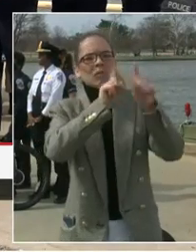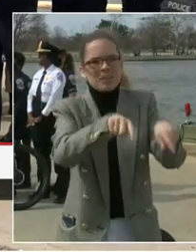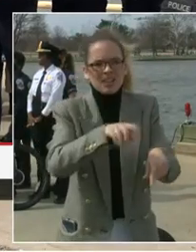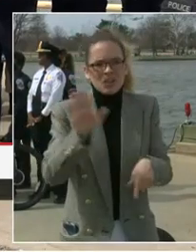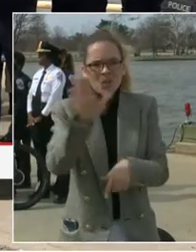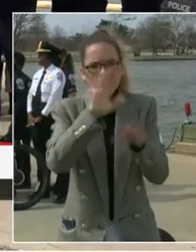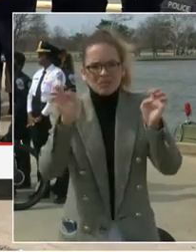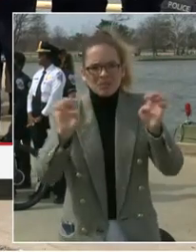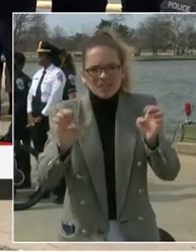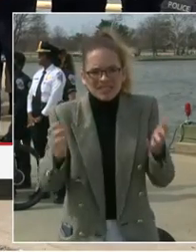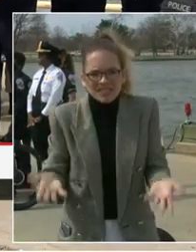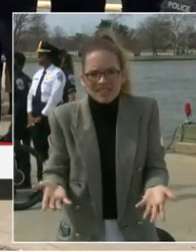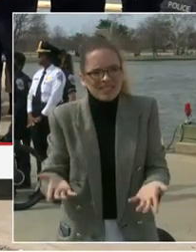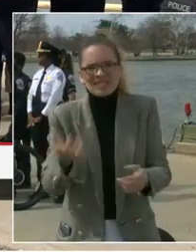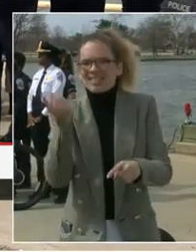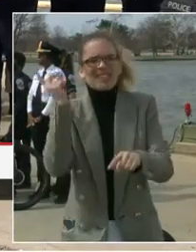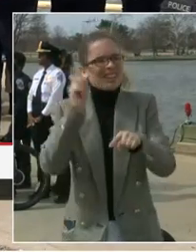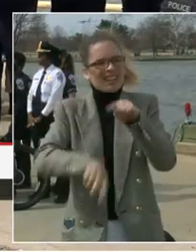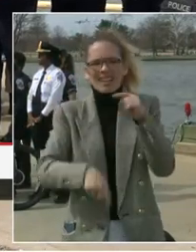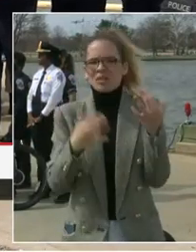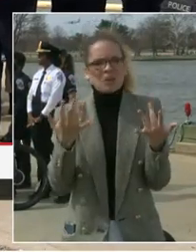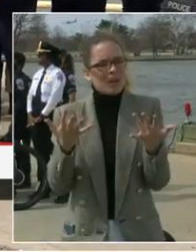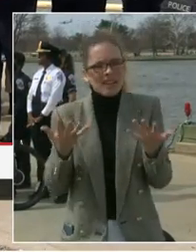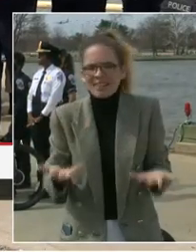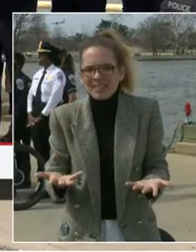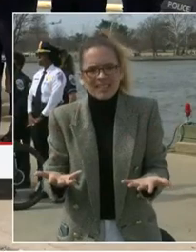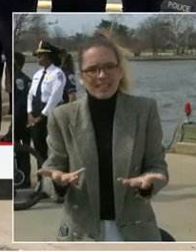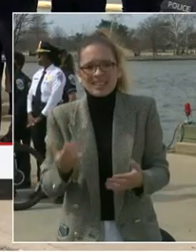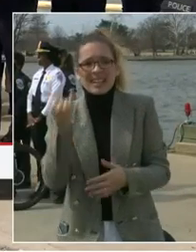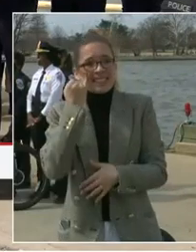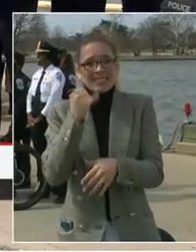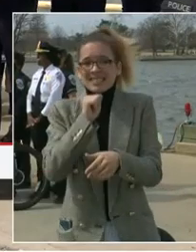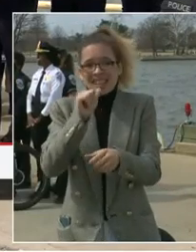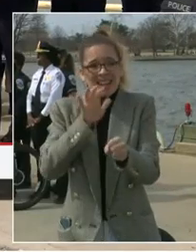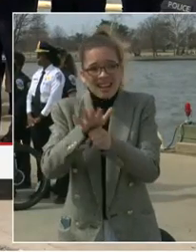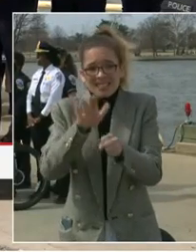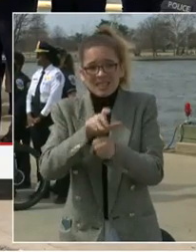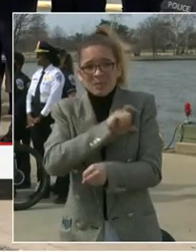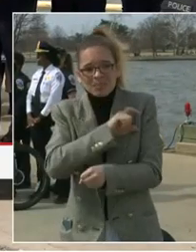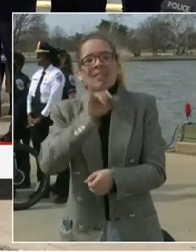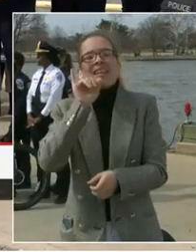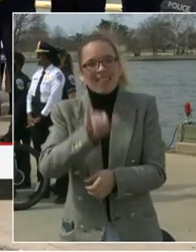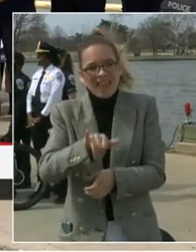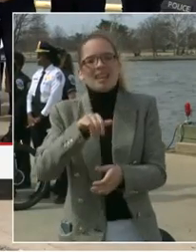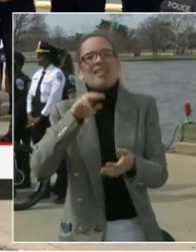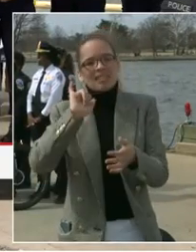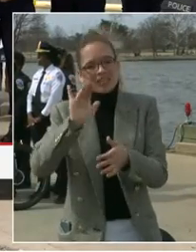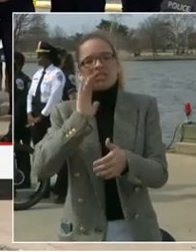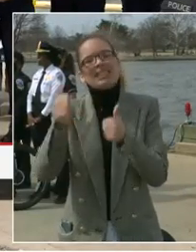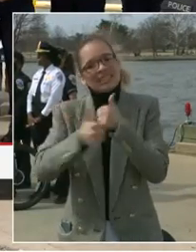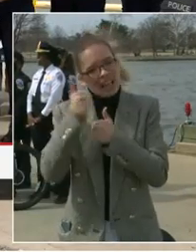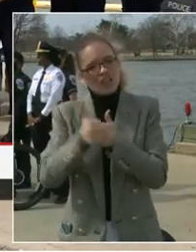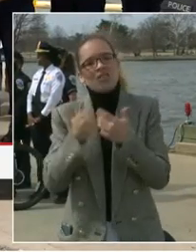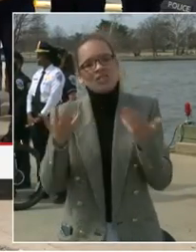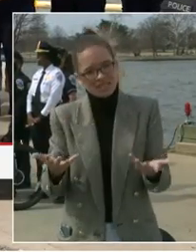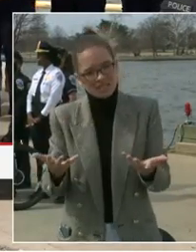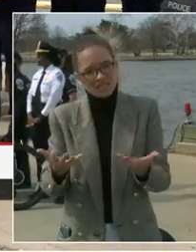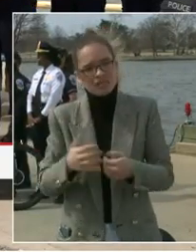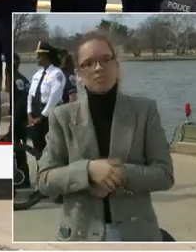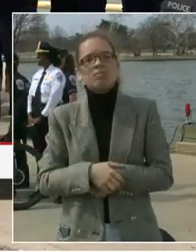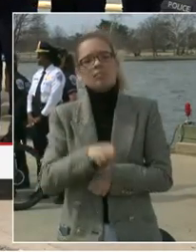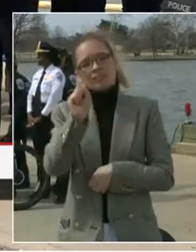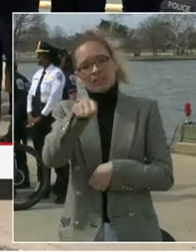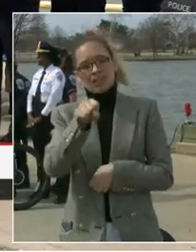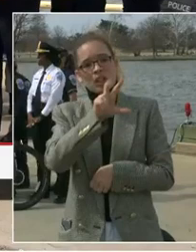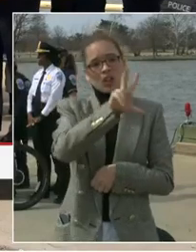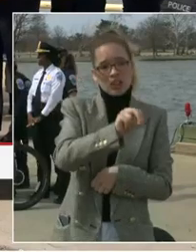an emergency. And having too few officers will put that in that position. So yes, we have a 30 by 30